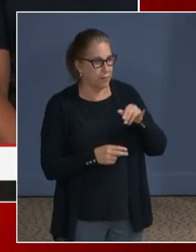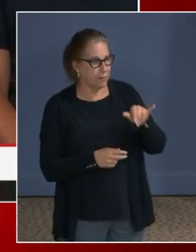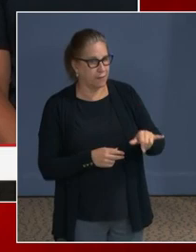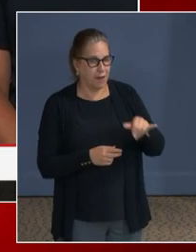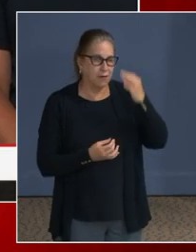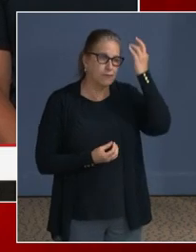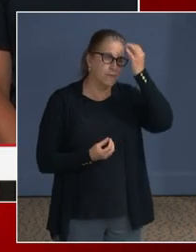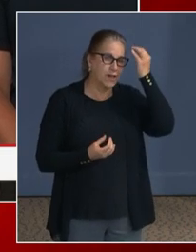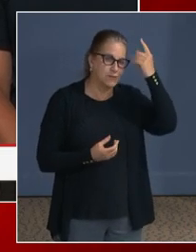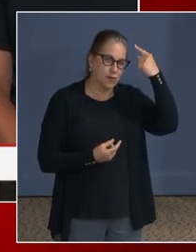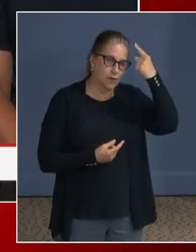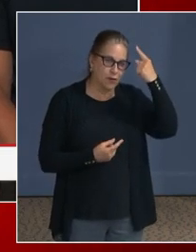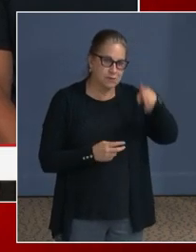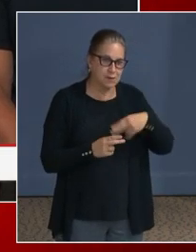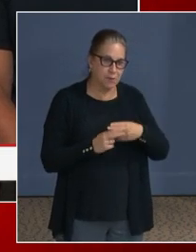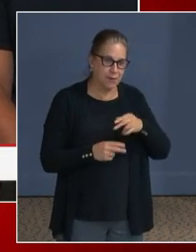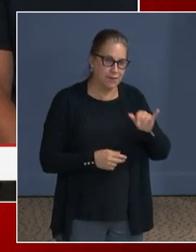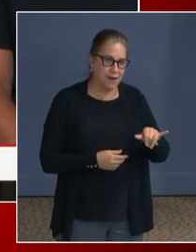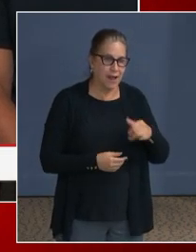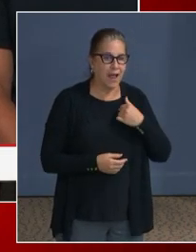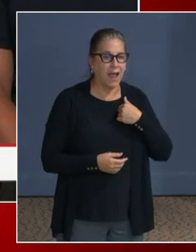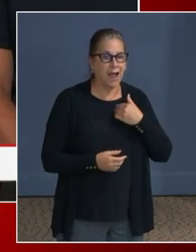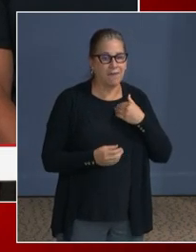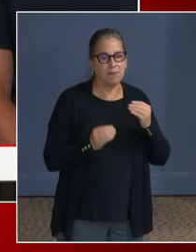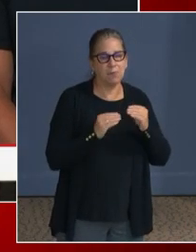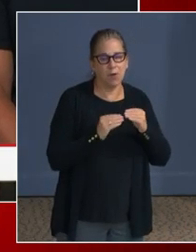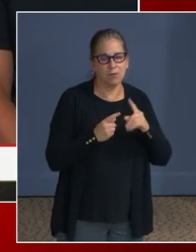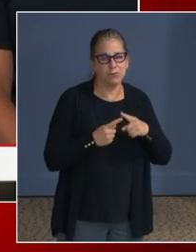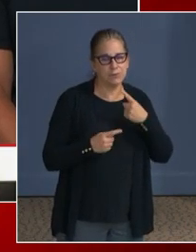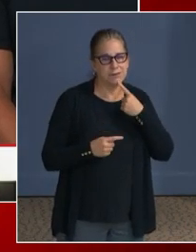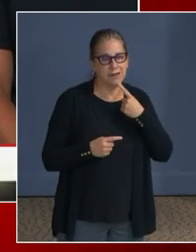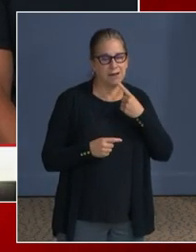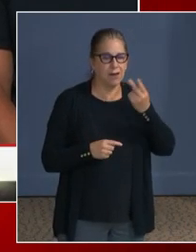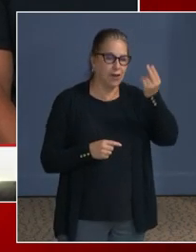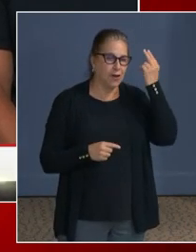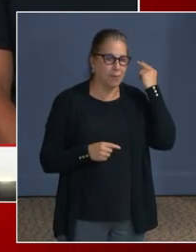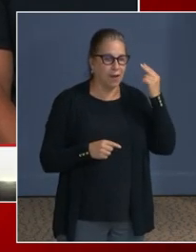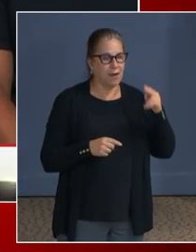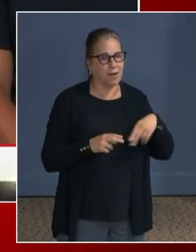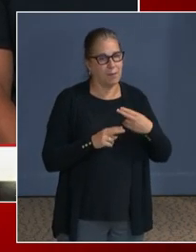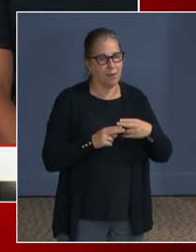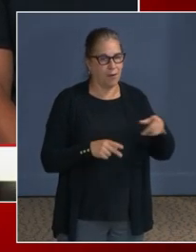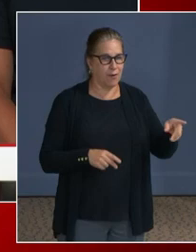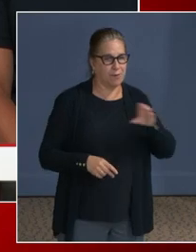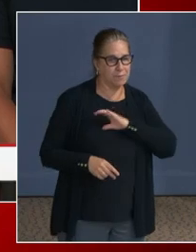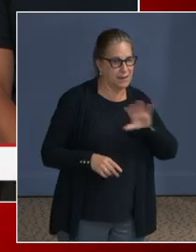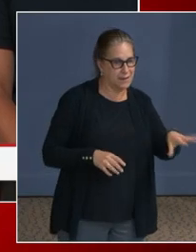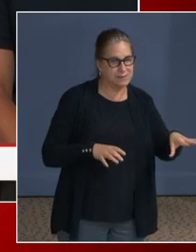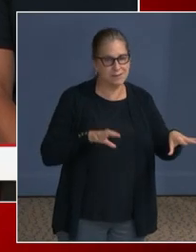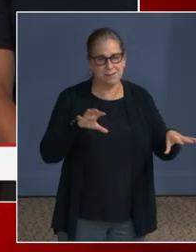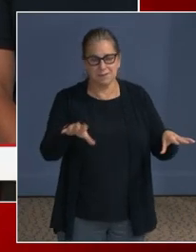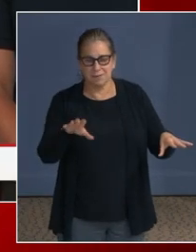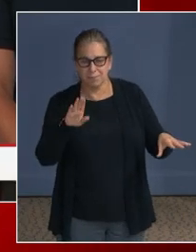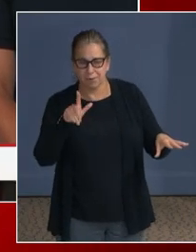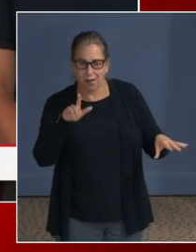I think that I'll probably have more to say about looking back in terms of